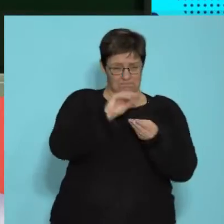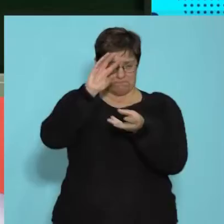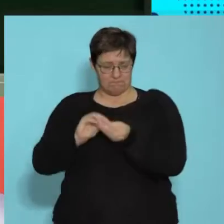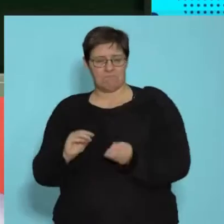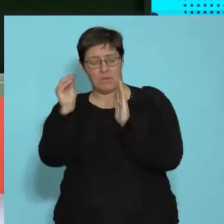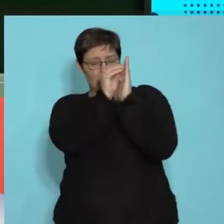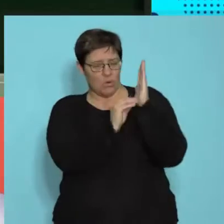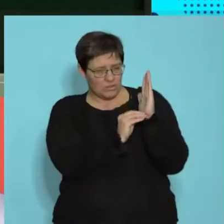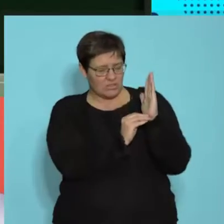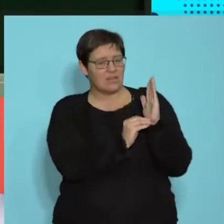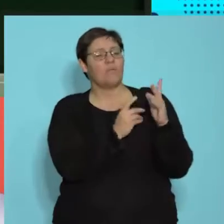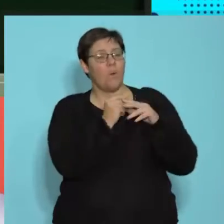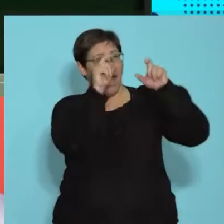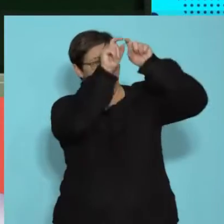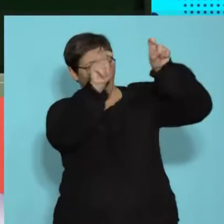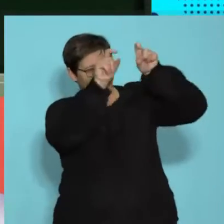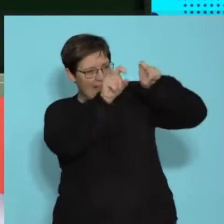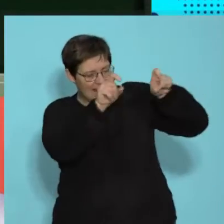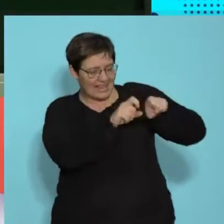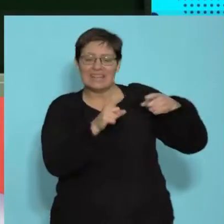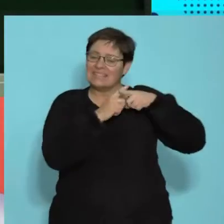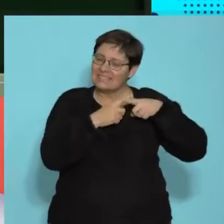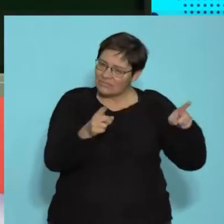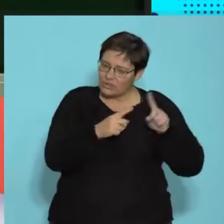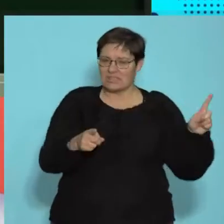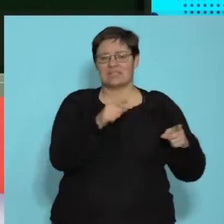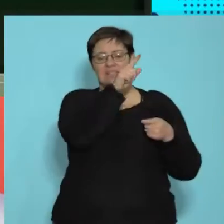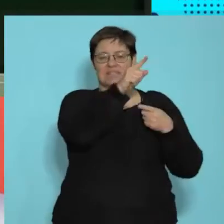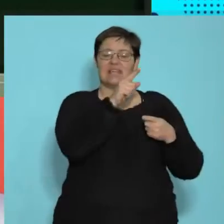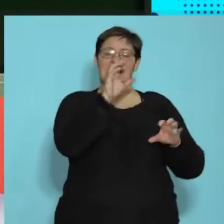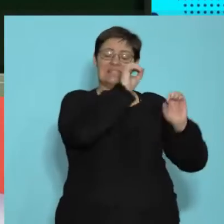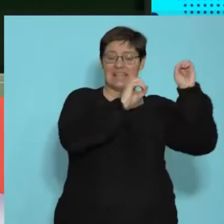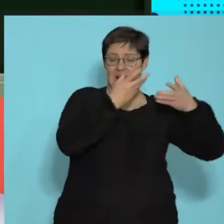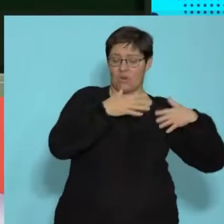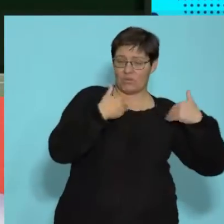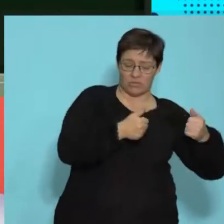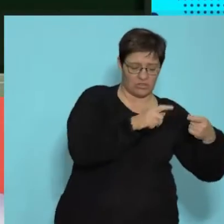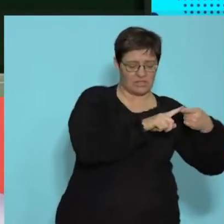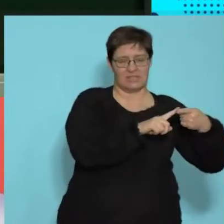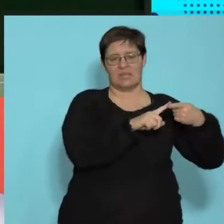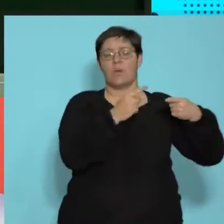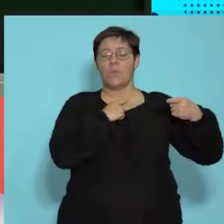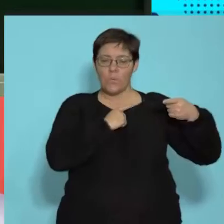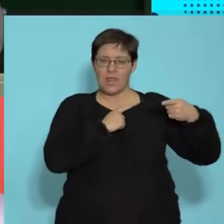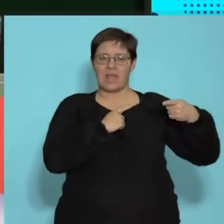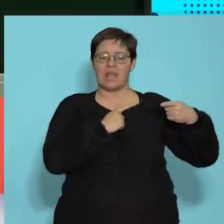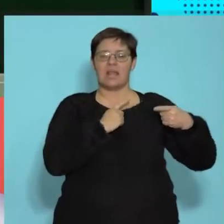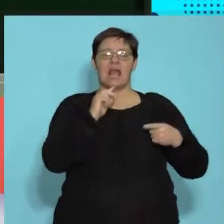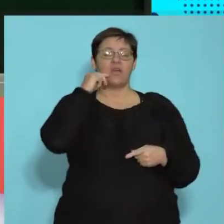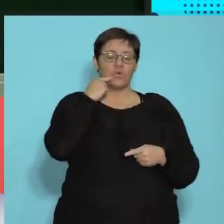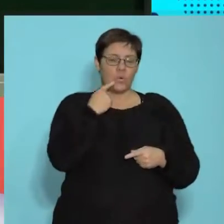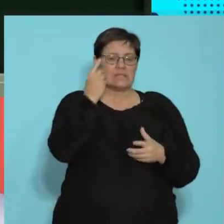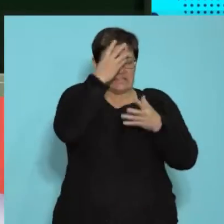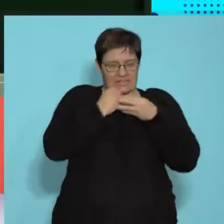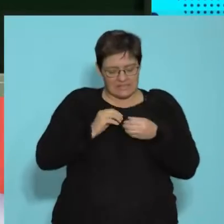your summaries, when you do your notes, that you highlight there's a difference between cellular respiration, right? That's when we take